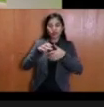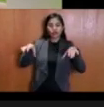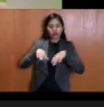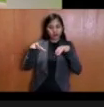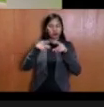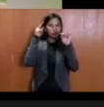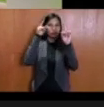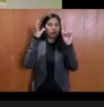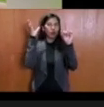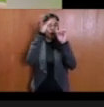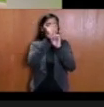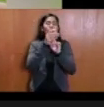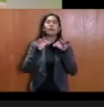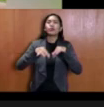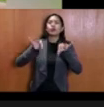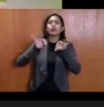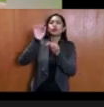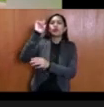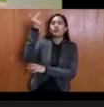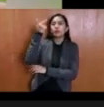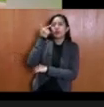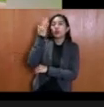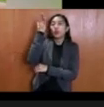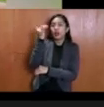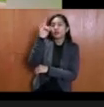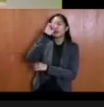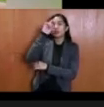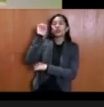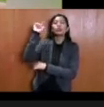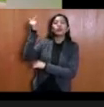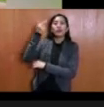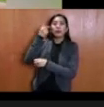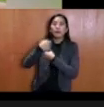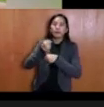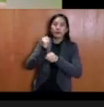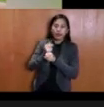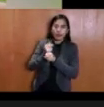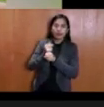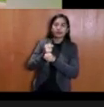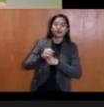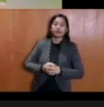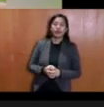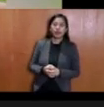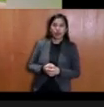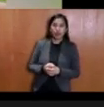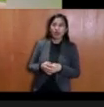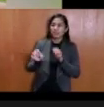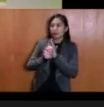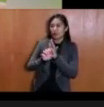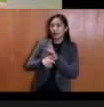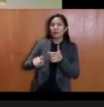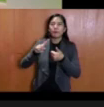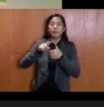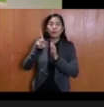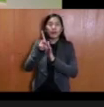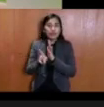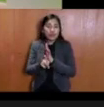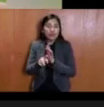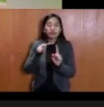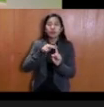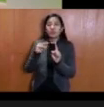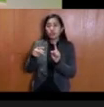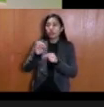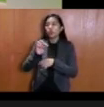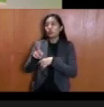The government is really important because they are creating the environment to align outcomes, whether from a policy perspective, regulatory